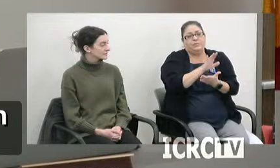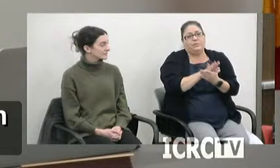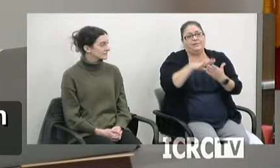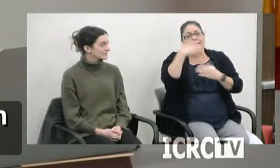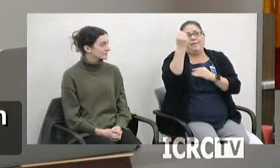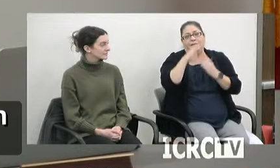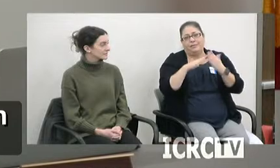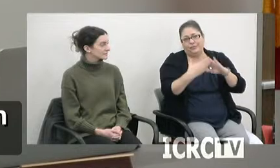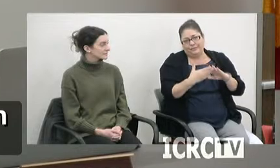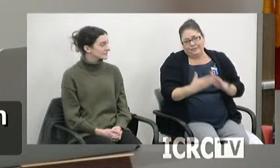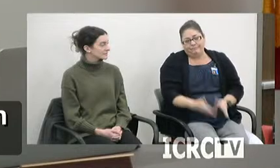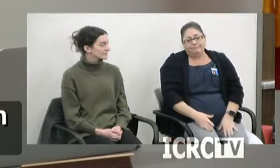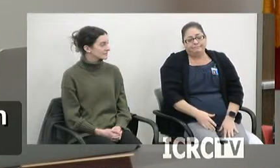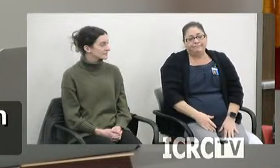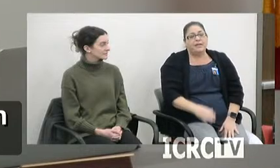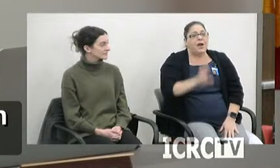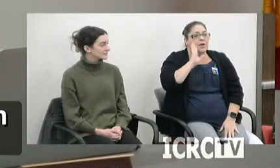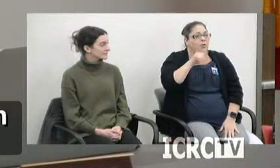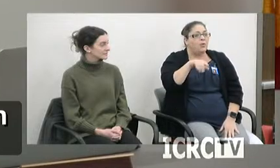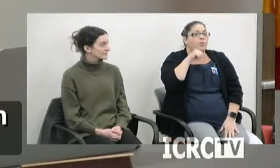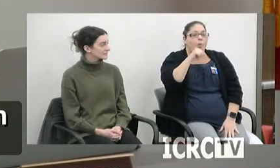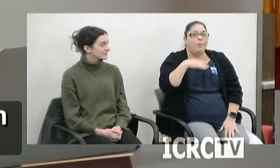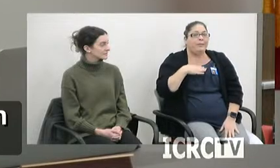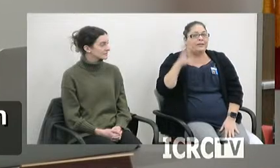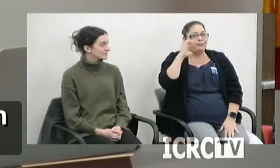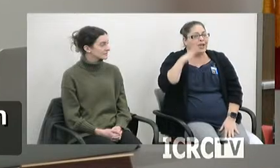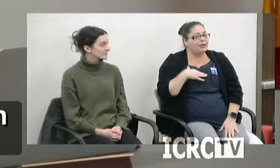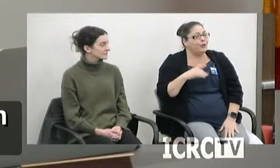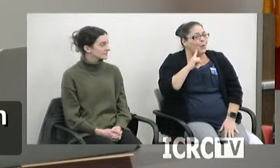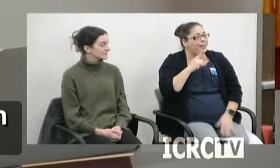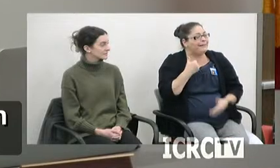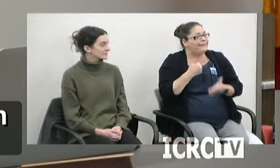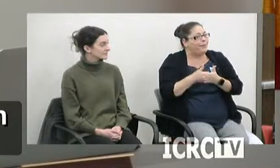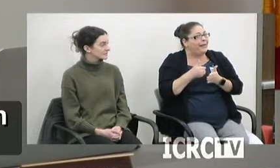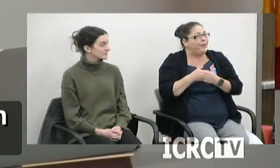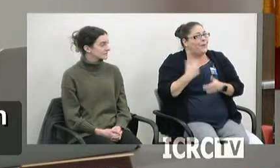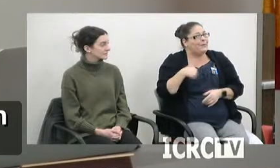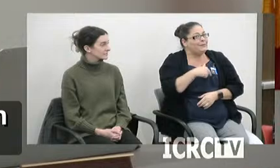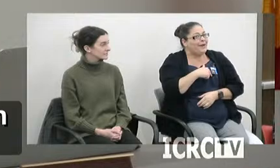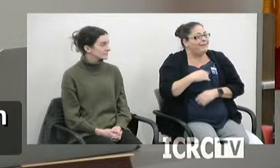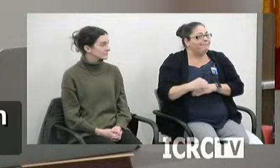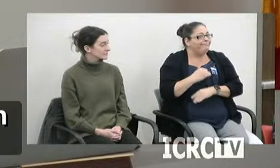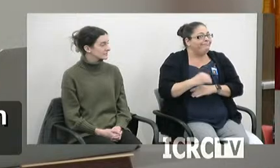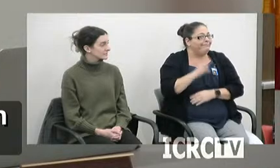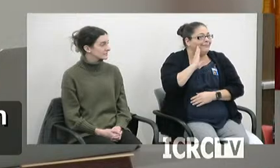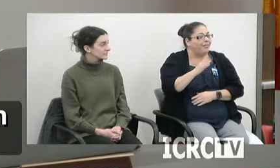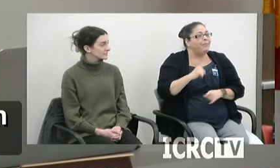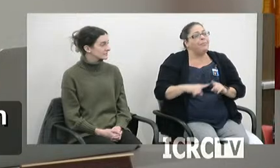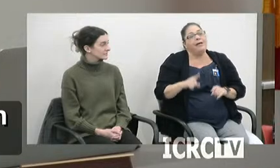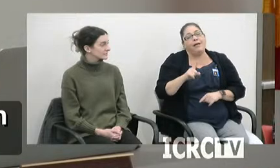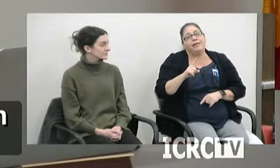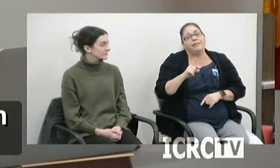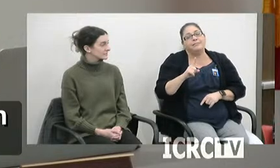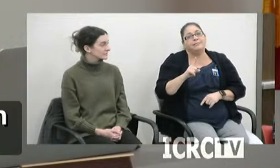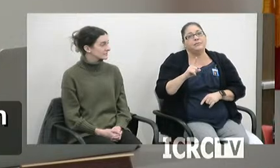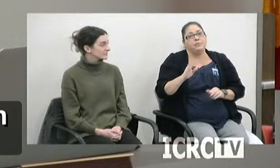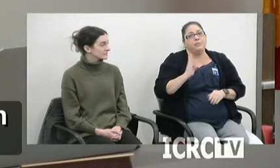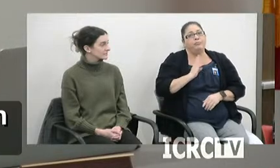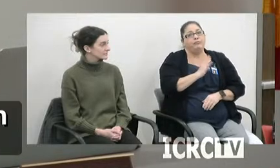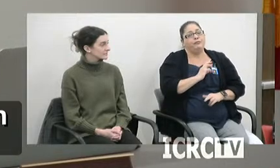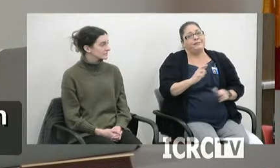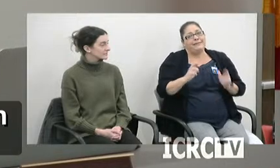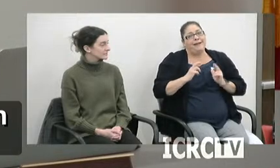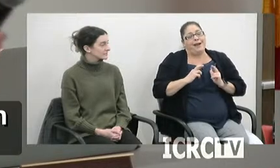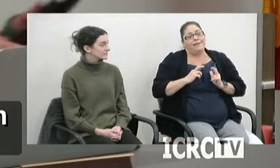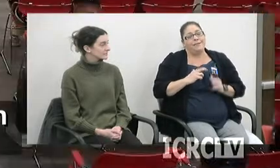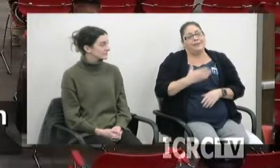community. I know you won't be a stranger to the district, but I do wish you the best in your board retirement.